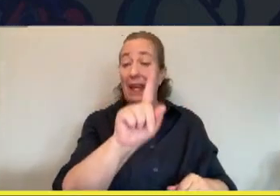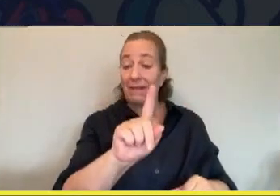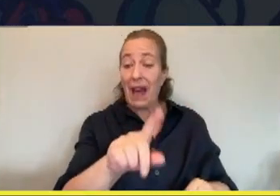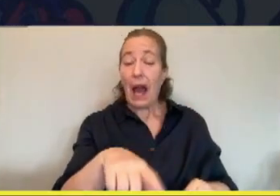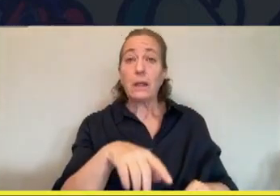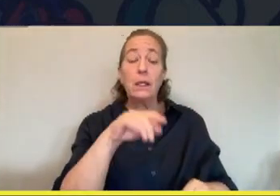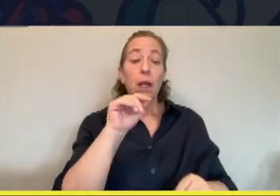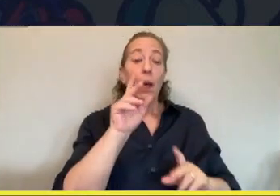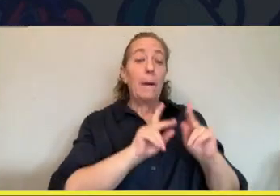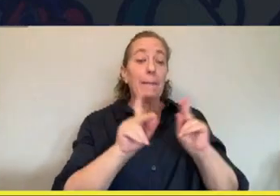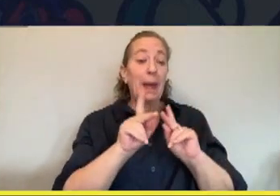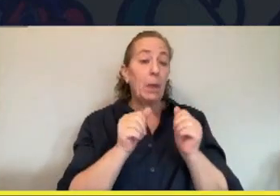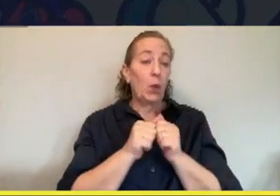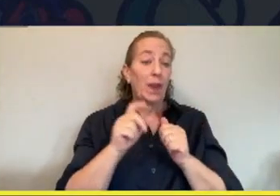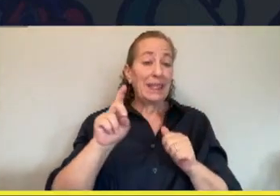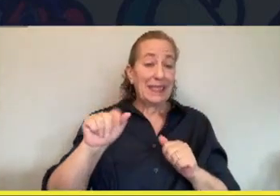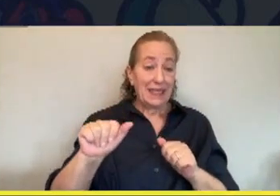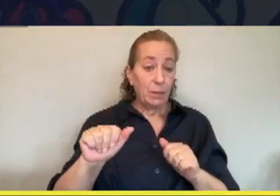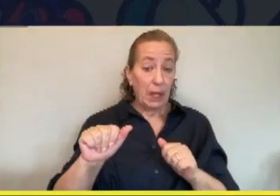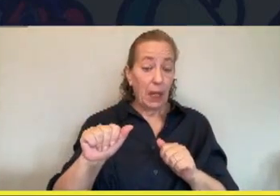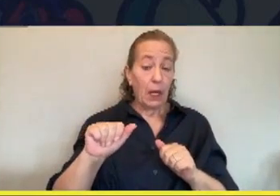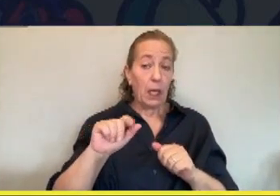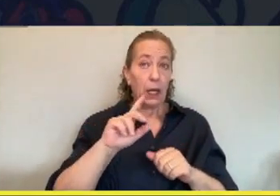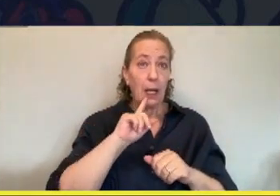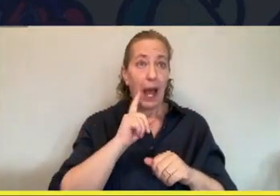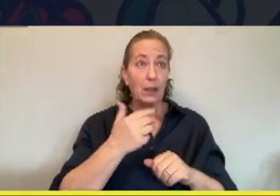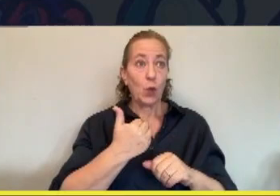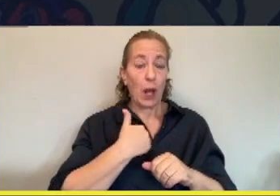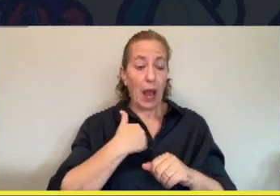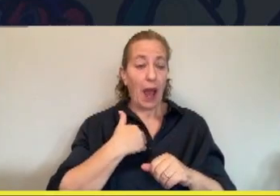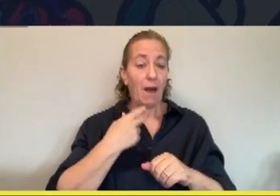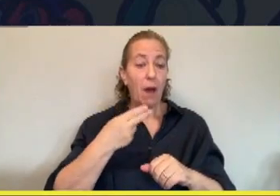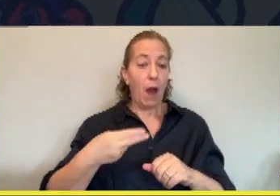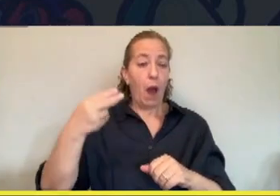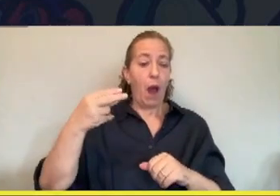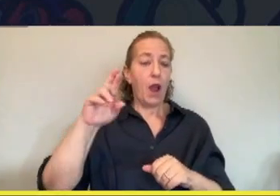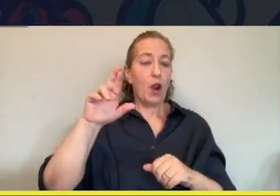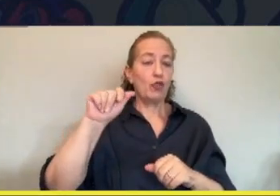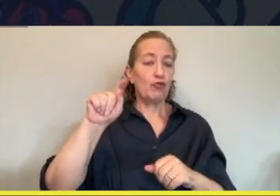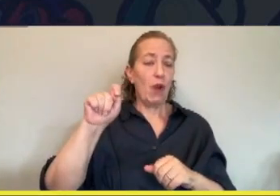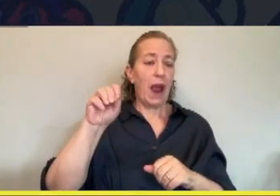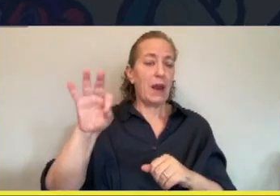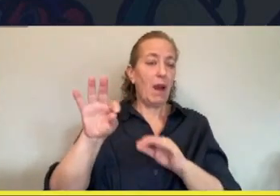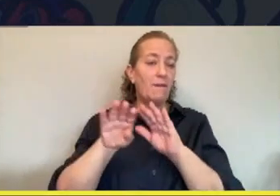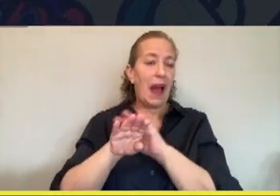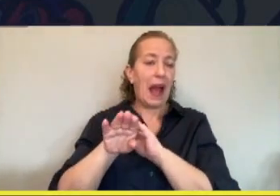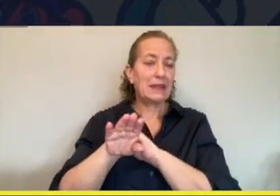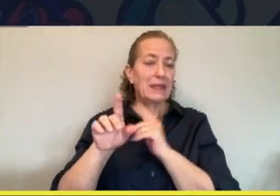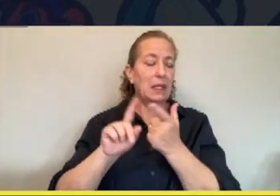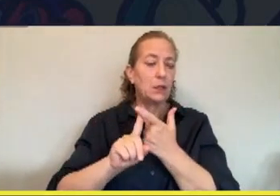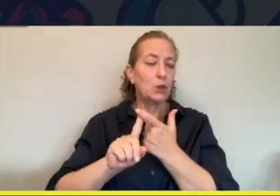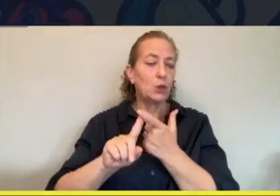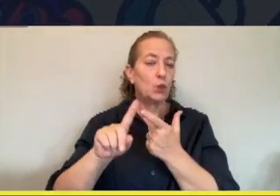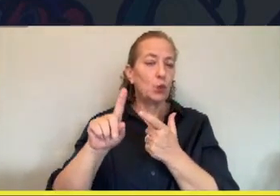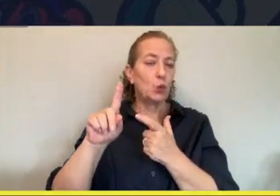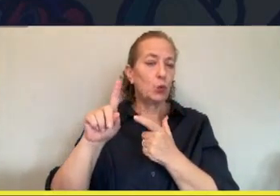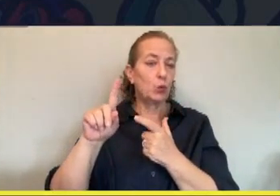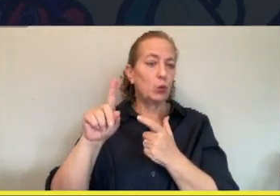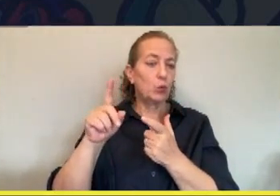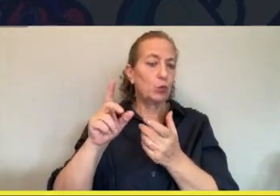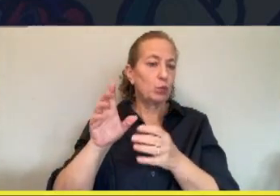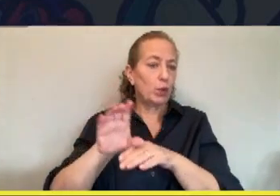with disability actually had higher rates of access to virtual medical appointment, and yet you